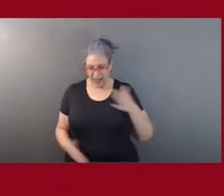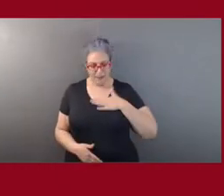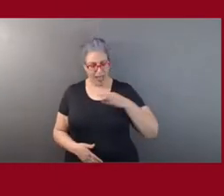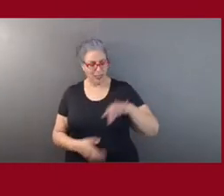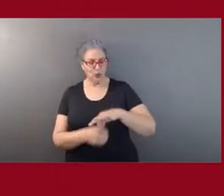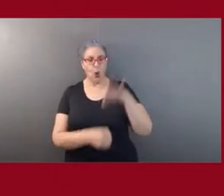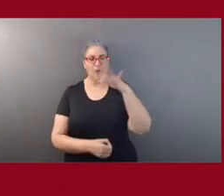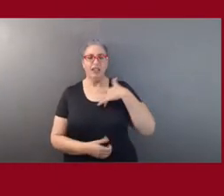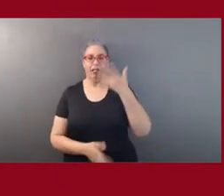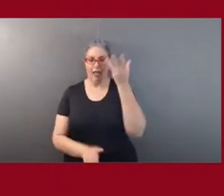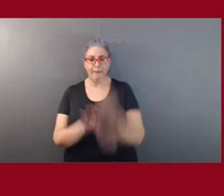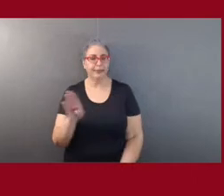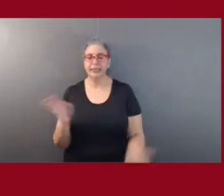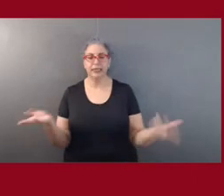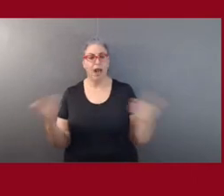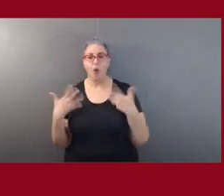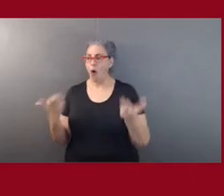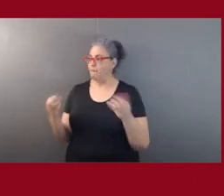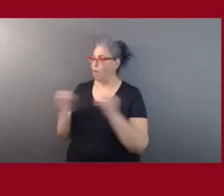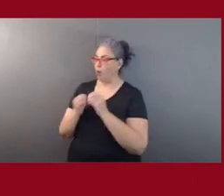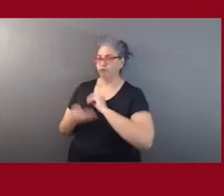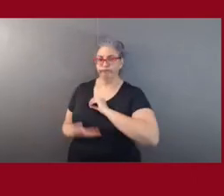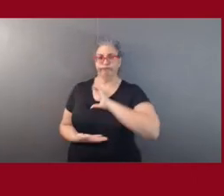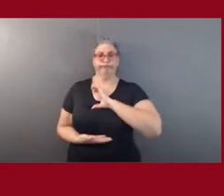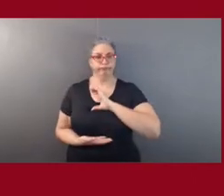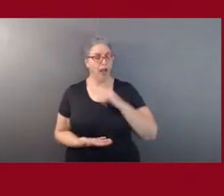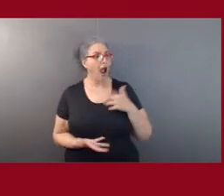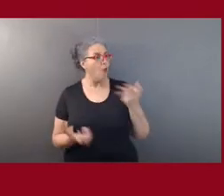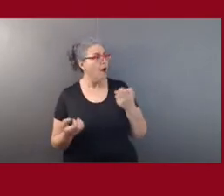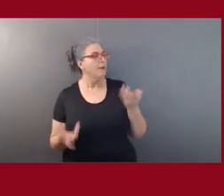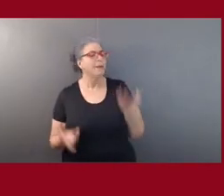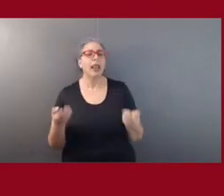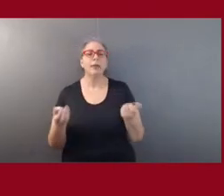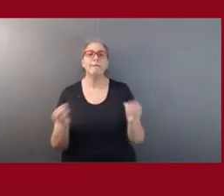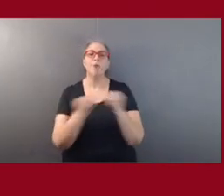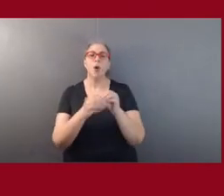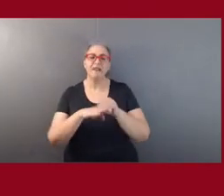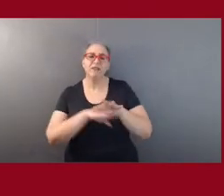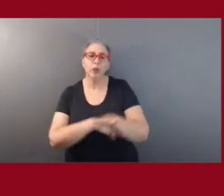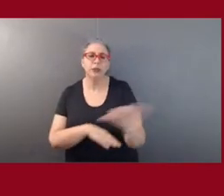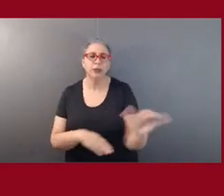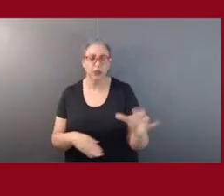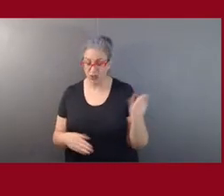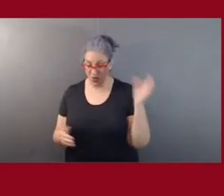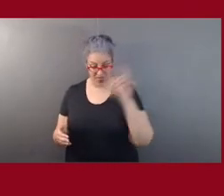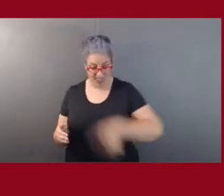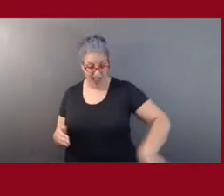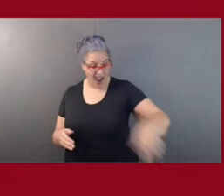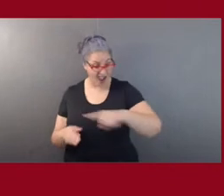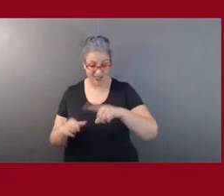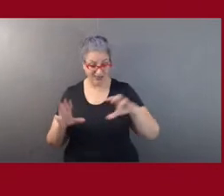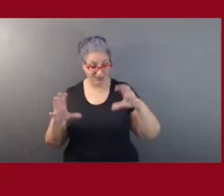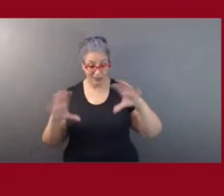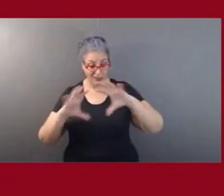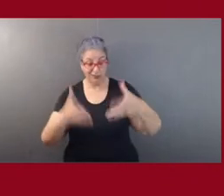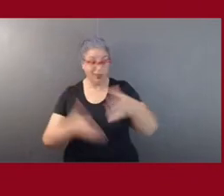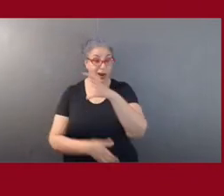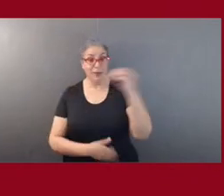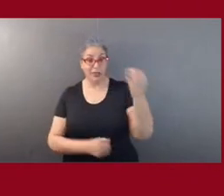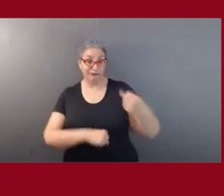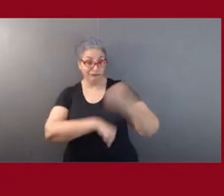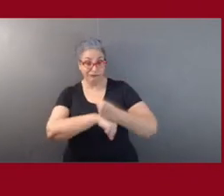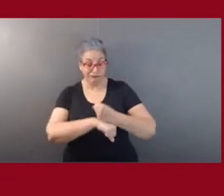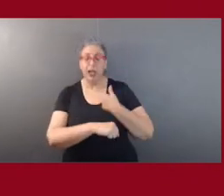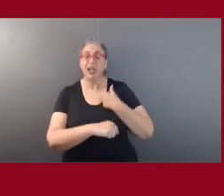kind of noticed where I was also wanting to kind of make a little bit more impact. So I left, we closed our agency, and actually I went